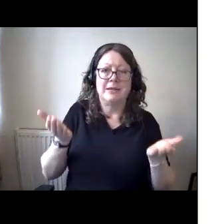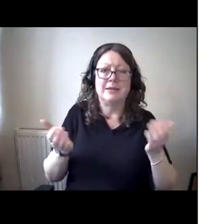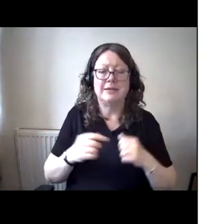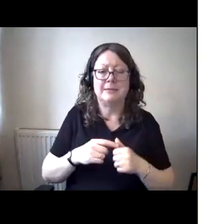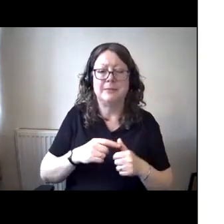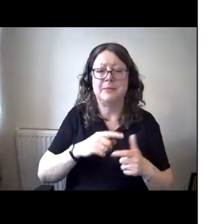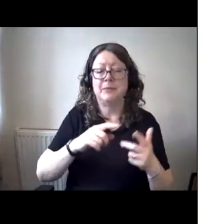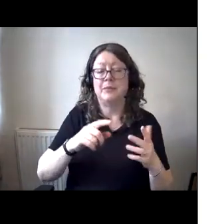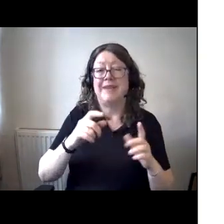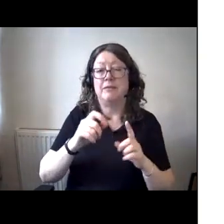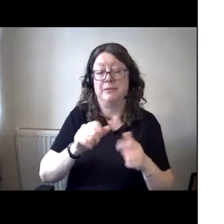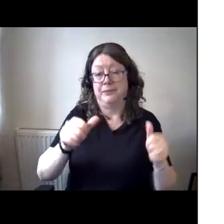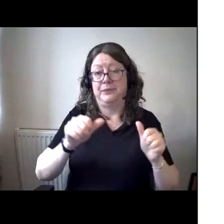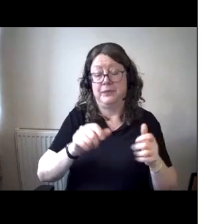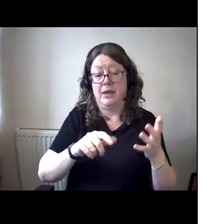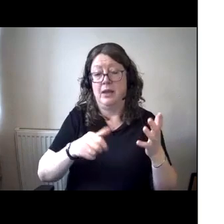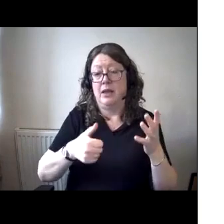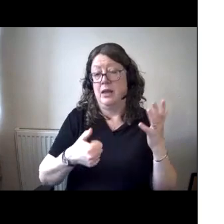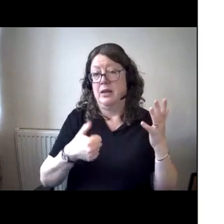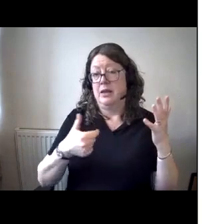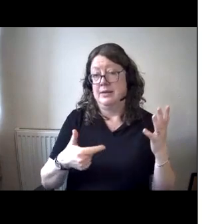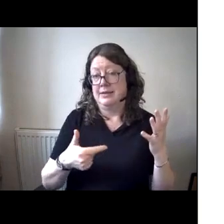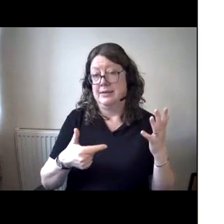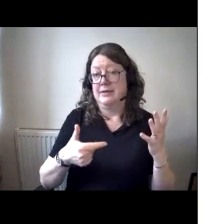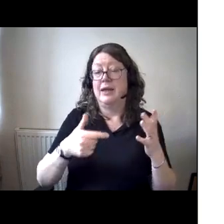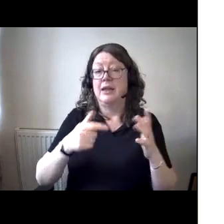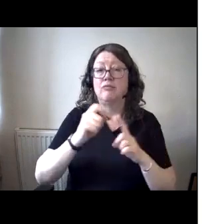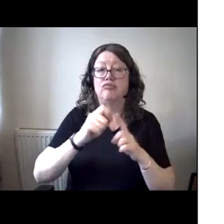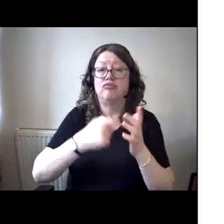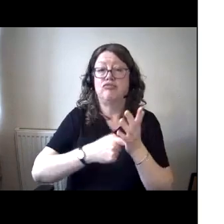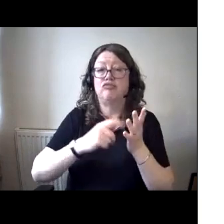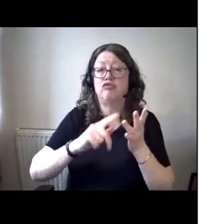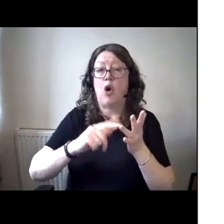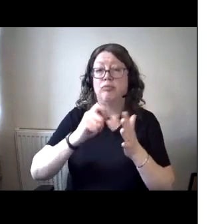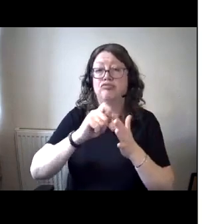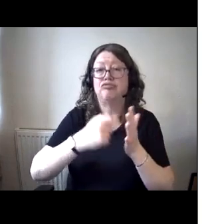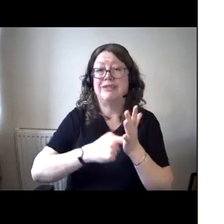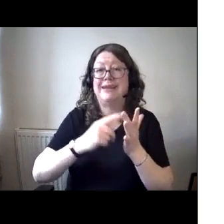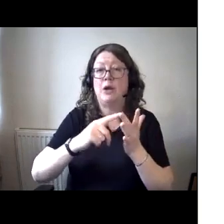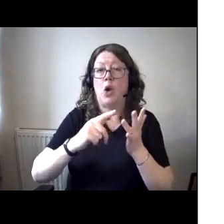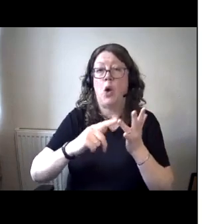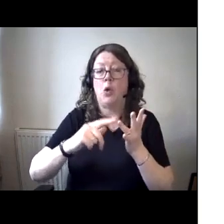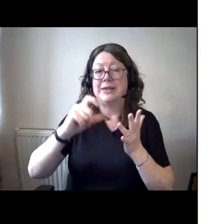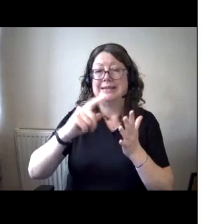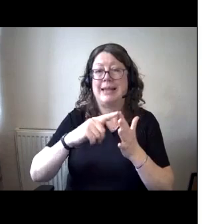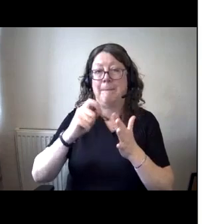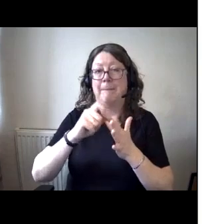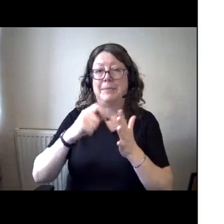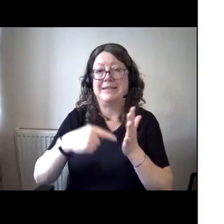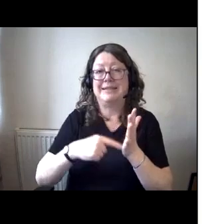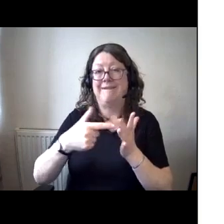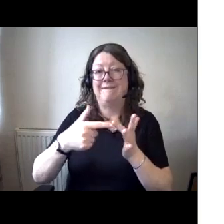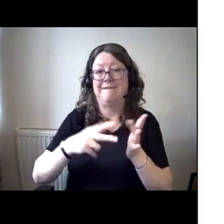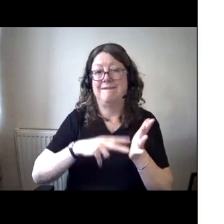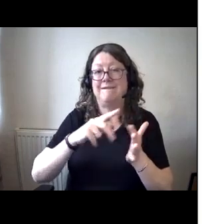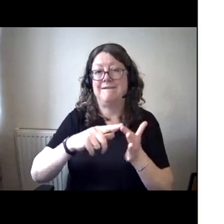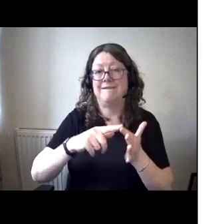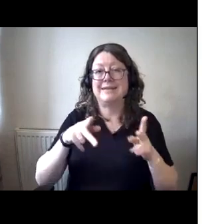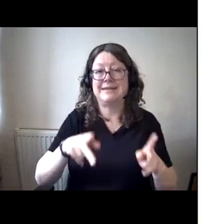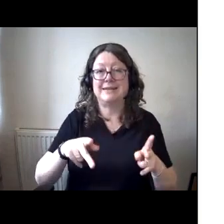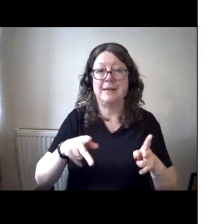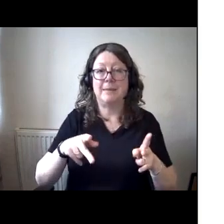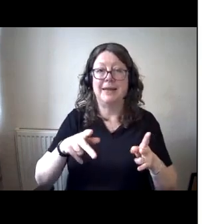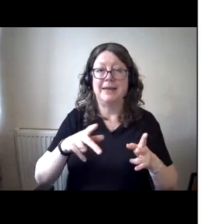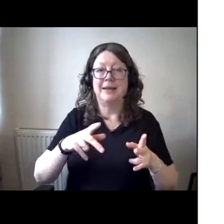proprioceptive system, which is about body awareness. So I think about that as being like our body sat nav. It tells us where the